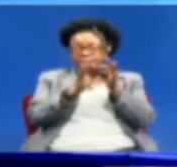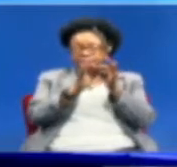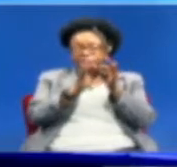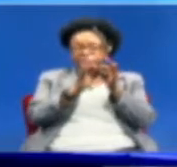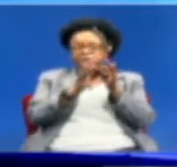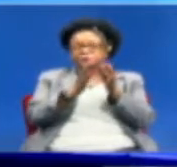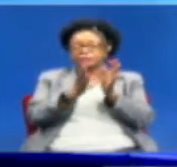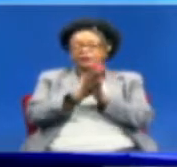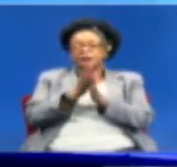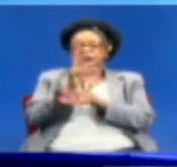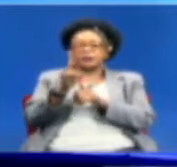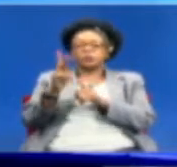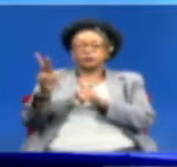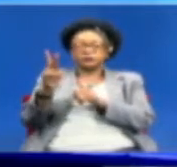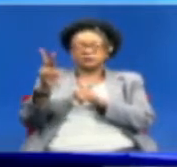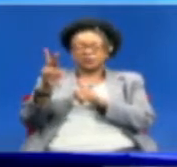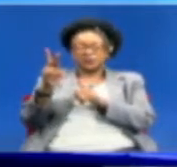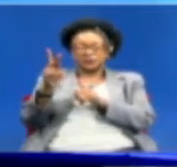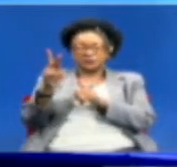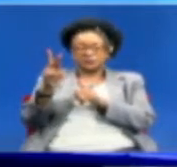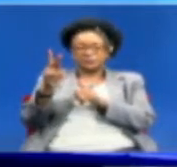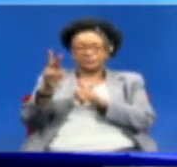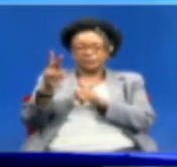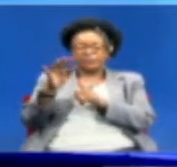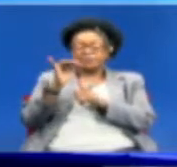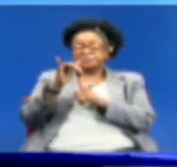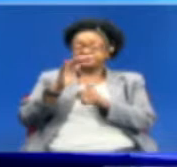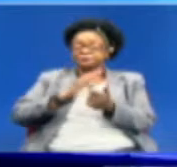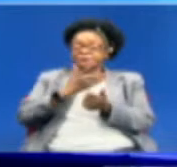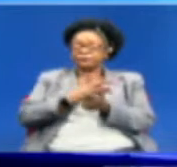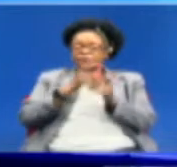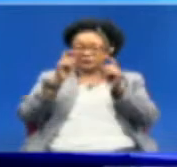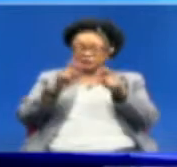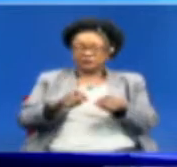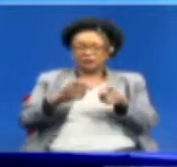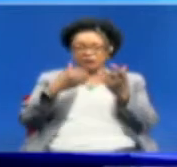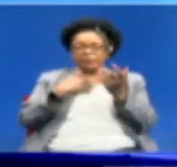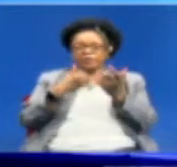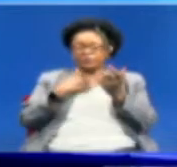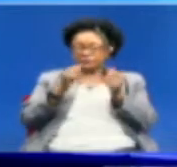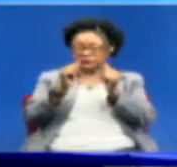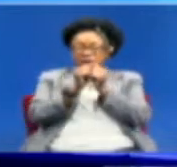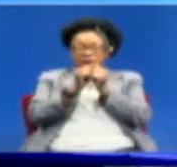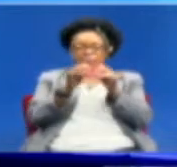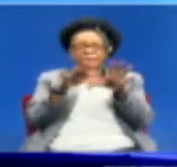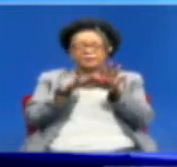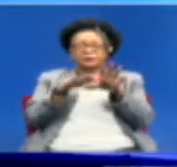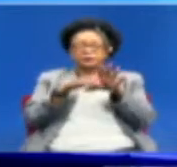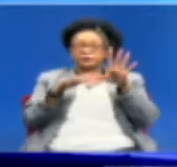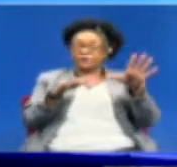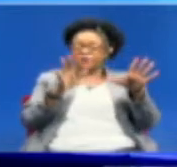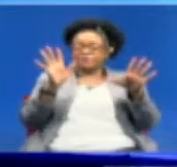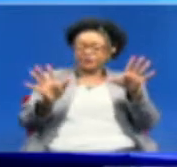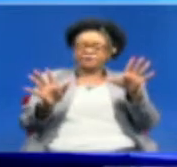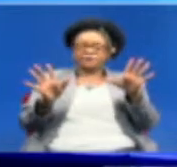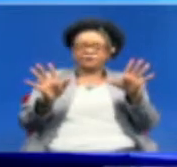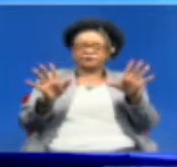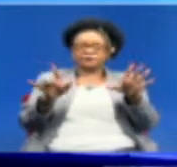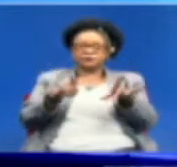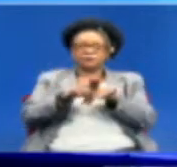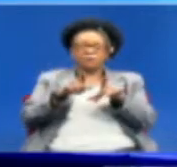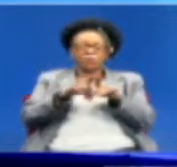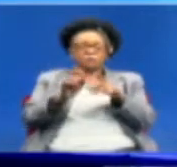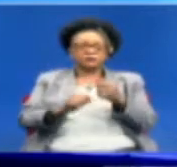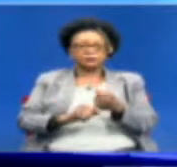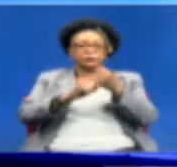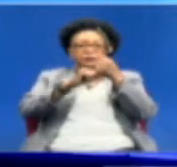Coalition and the Kenya Kwanza Alliance. The committee shall comprise of 10 members, 5 from each side, and will be supported